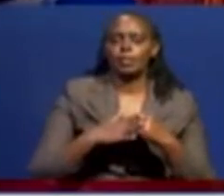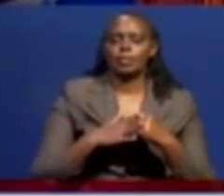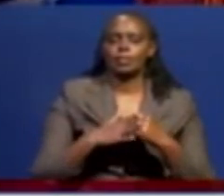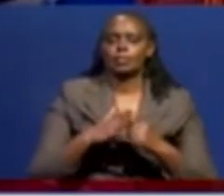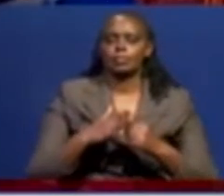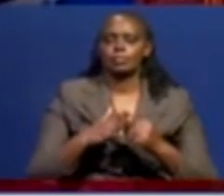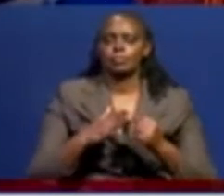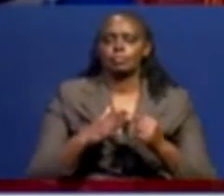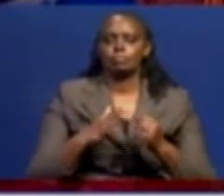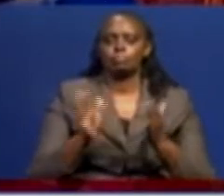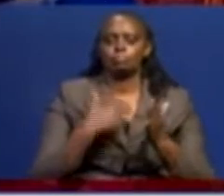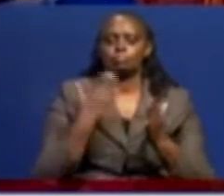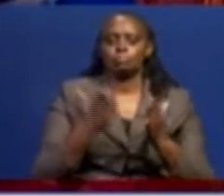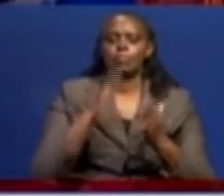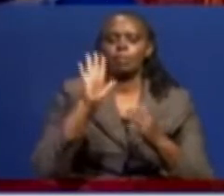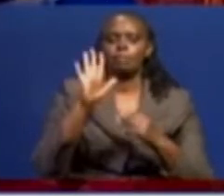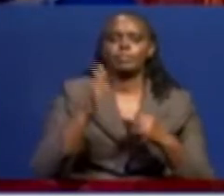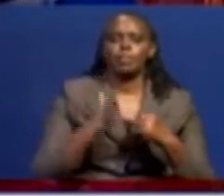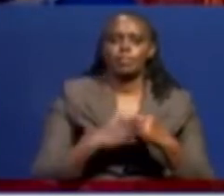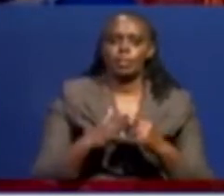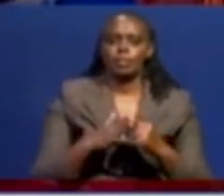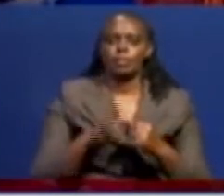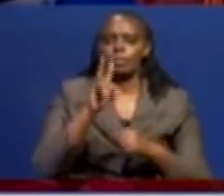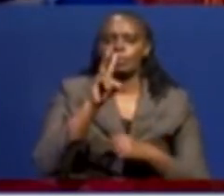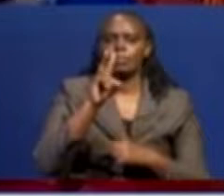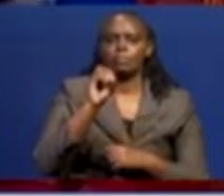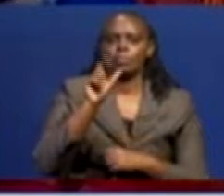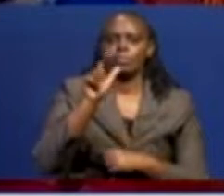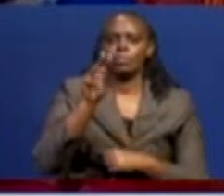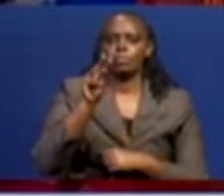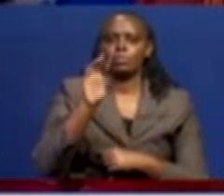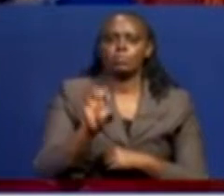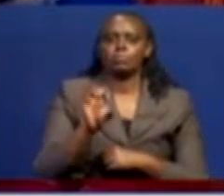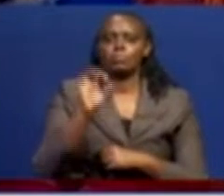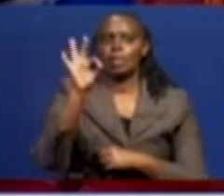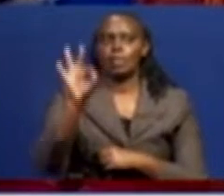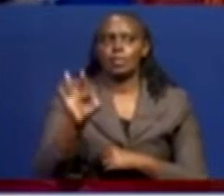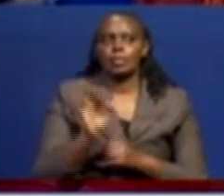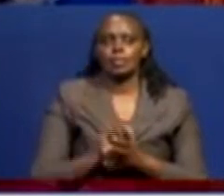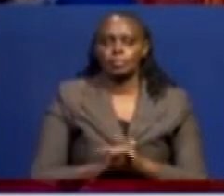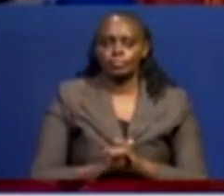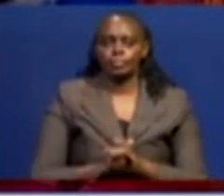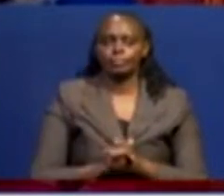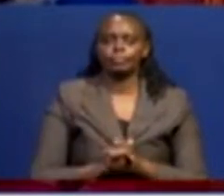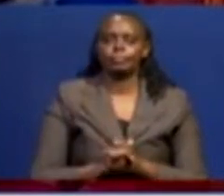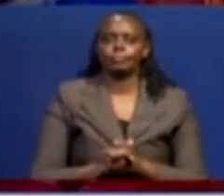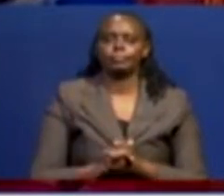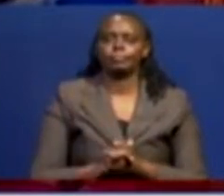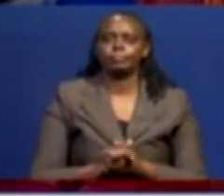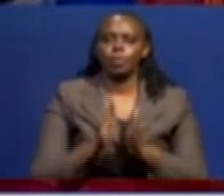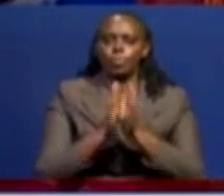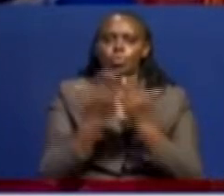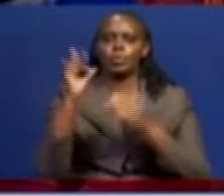Page 59, honorable senators. Page 59. Volume 3. Of volume 3.